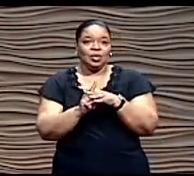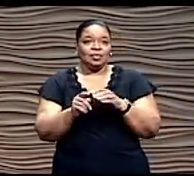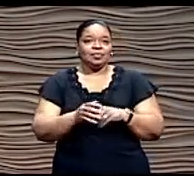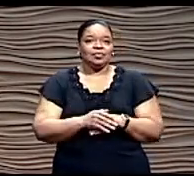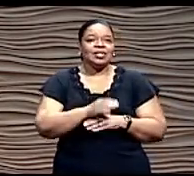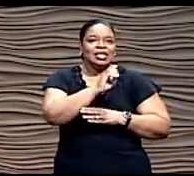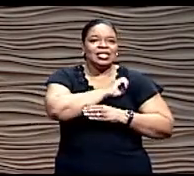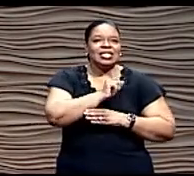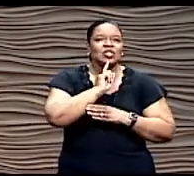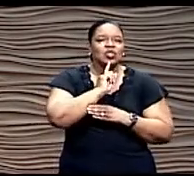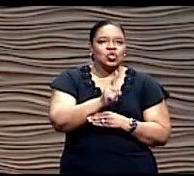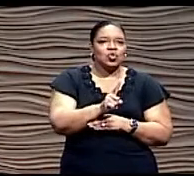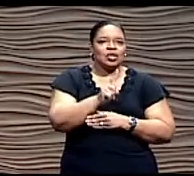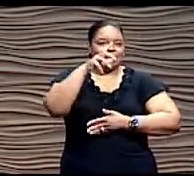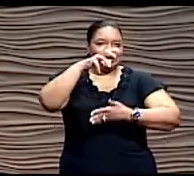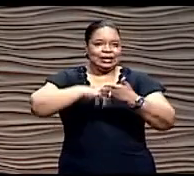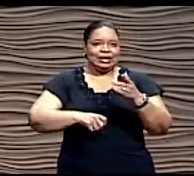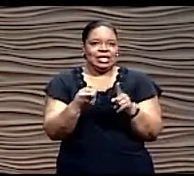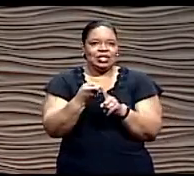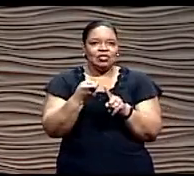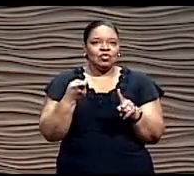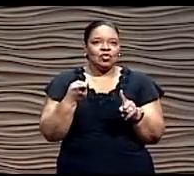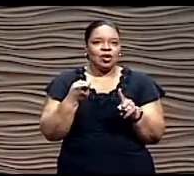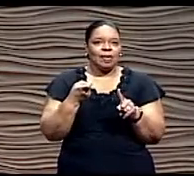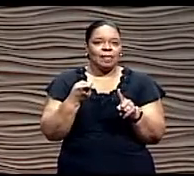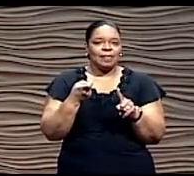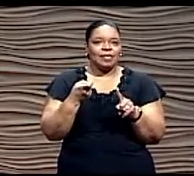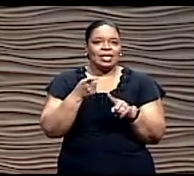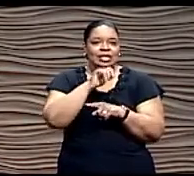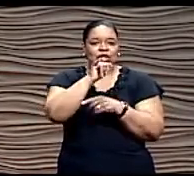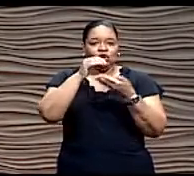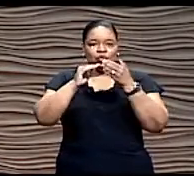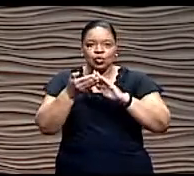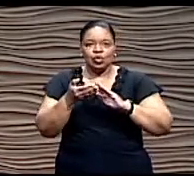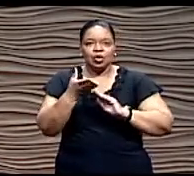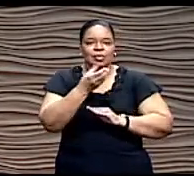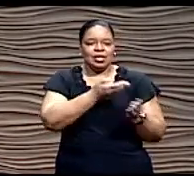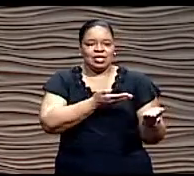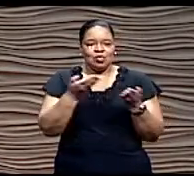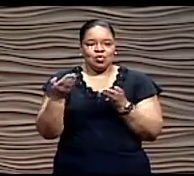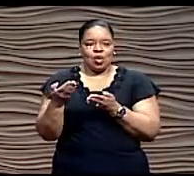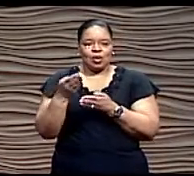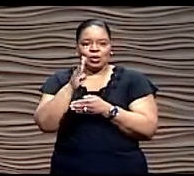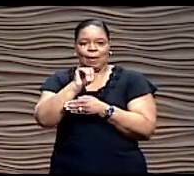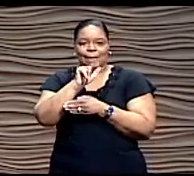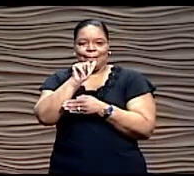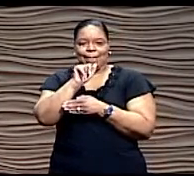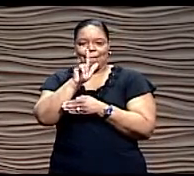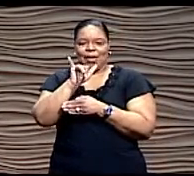Ezekiel has been taken away from Jerusalem and he's been brought to Babylon.